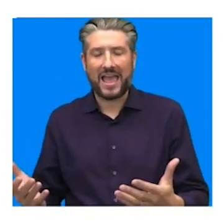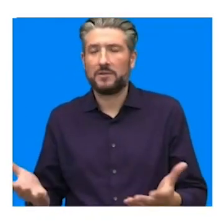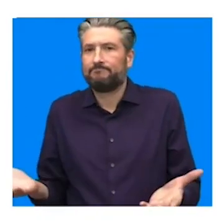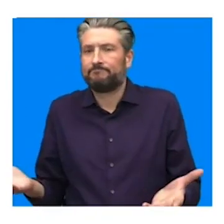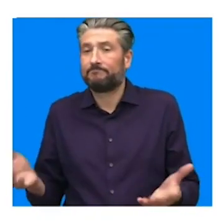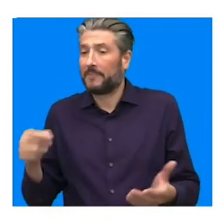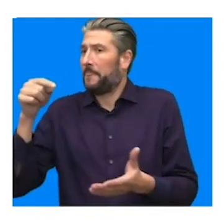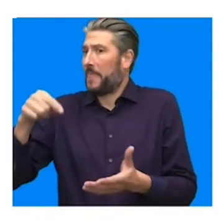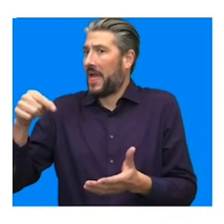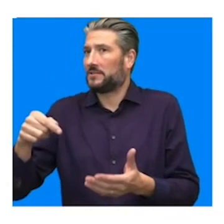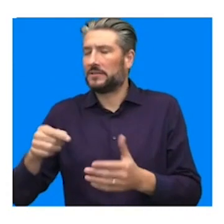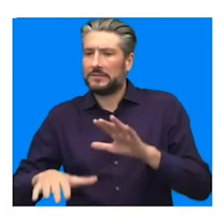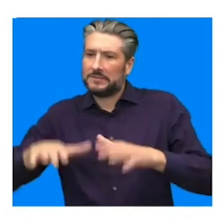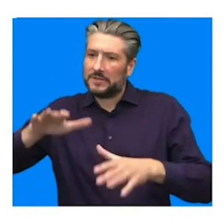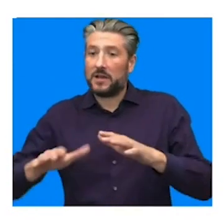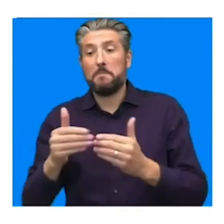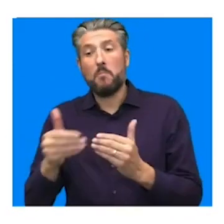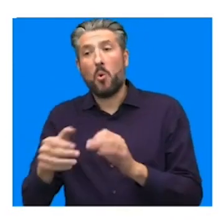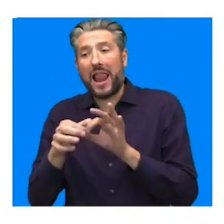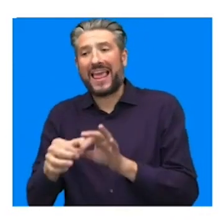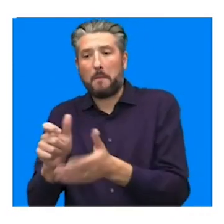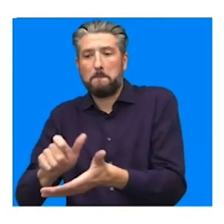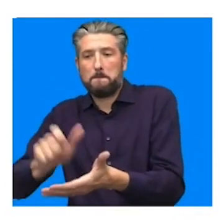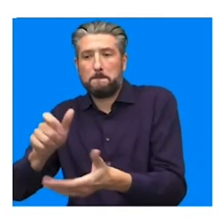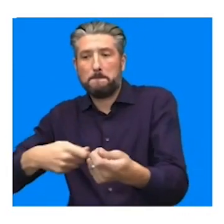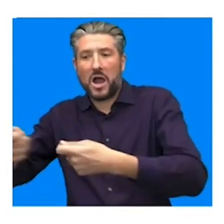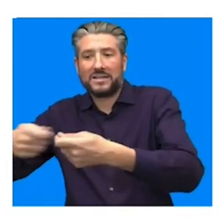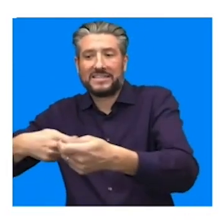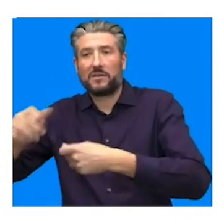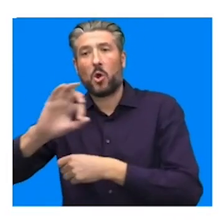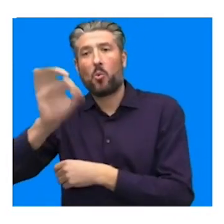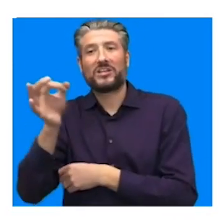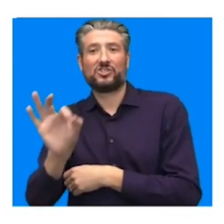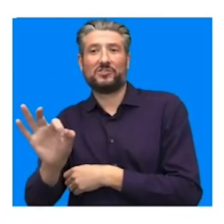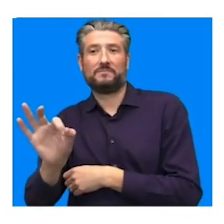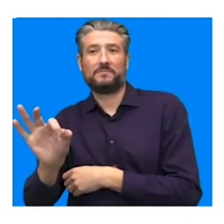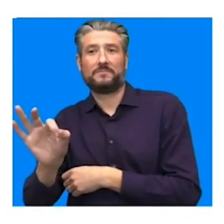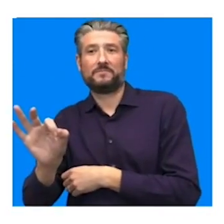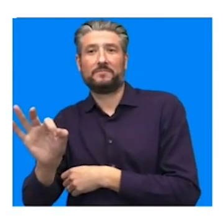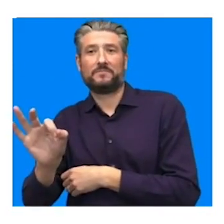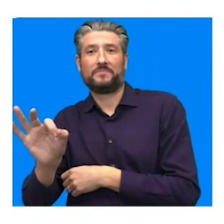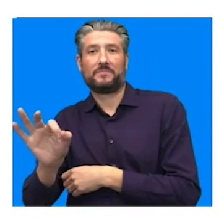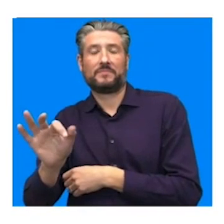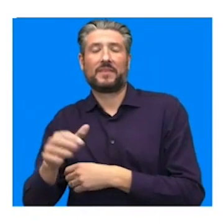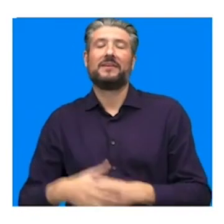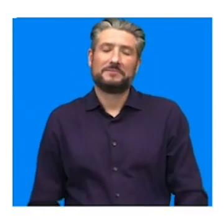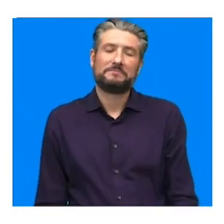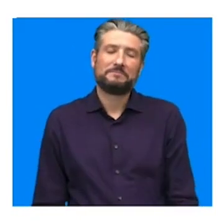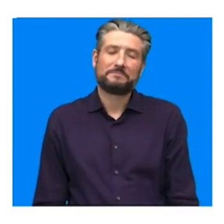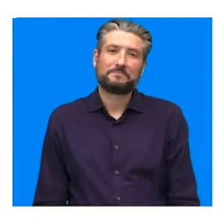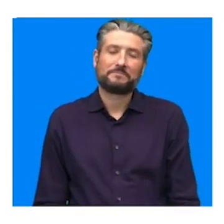let's say, marketing questions that we needed to answer before having to help Mahika develop it any further. And so you delved